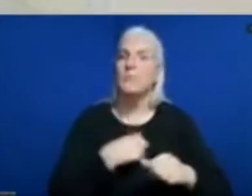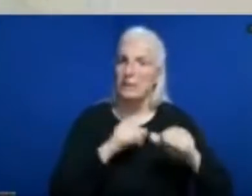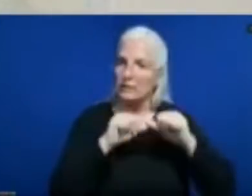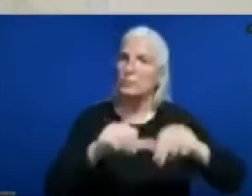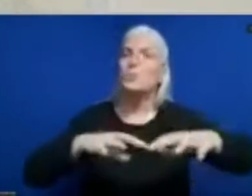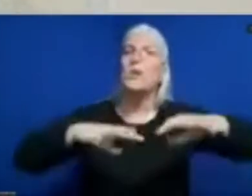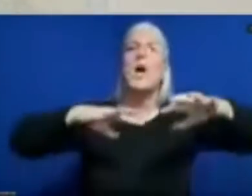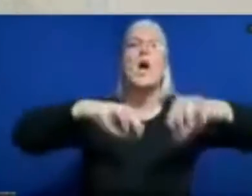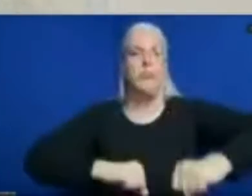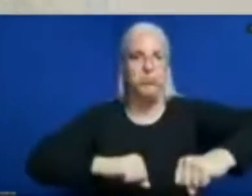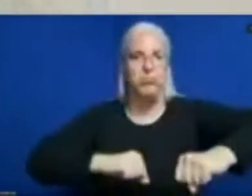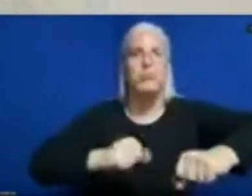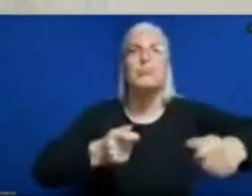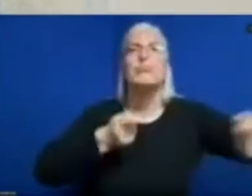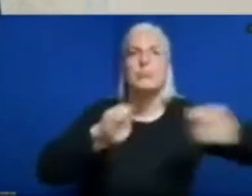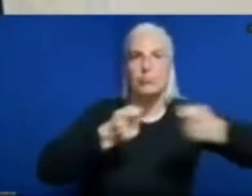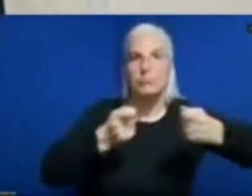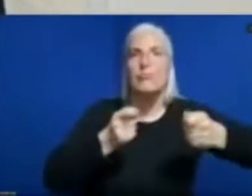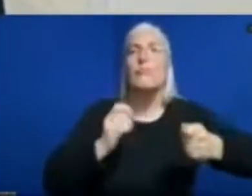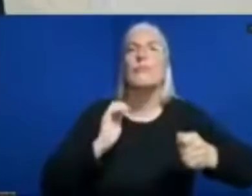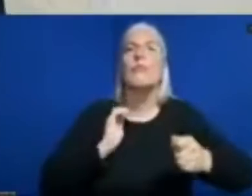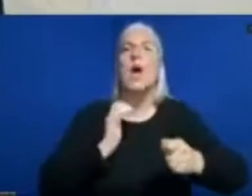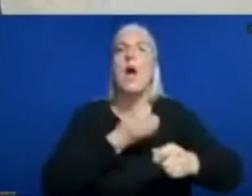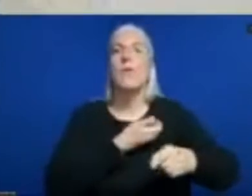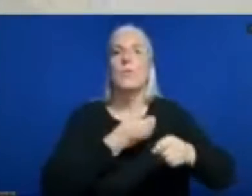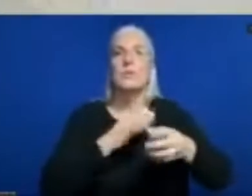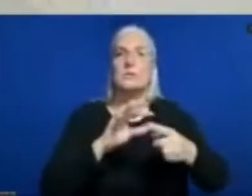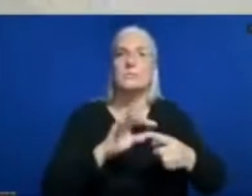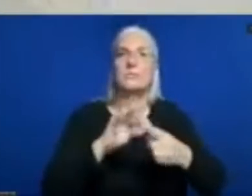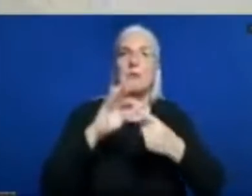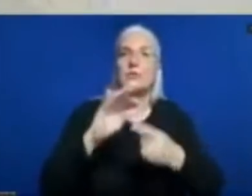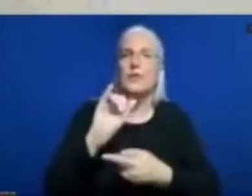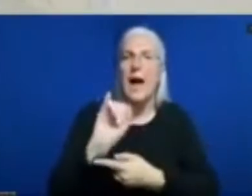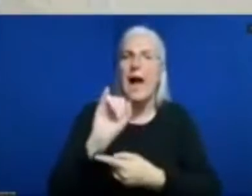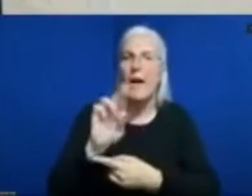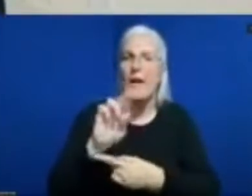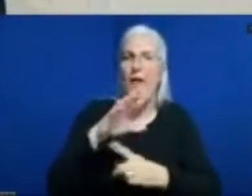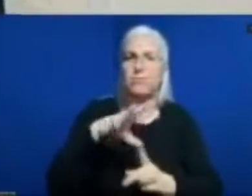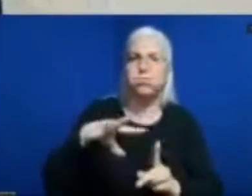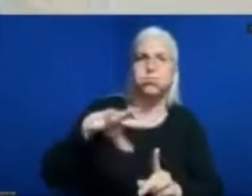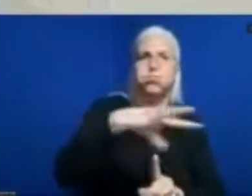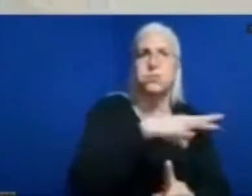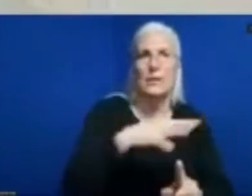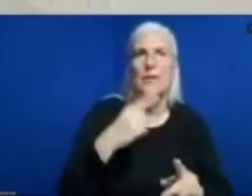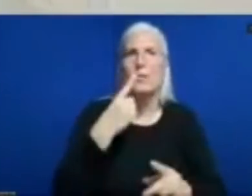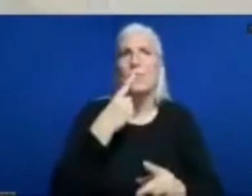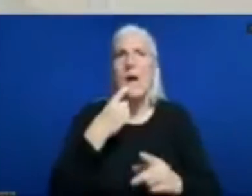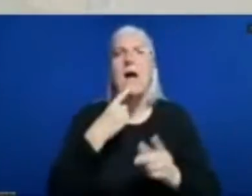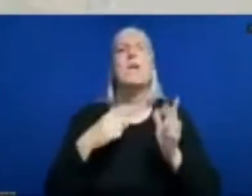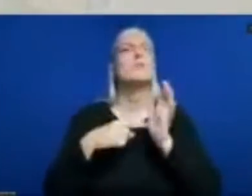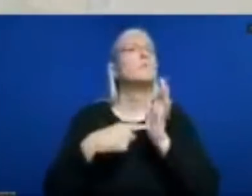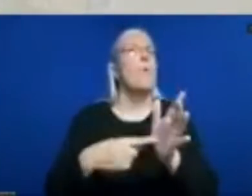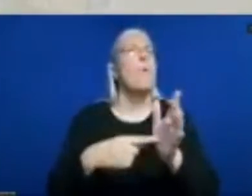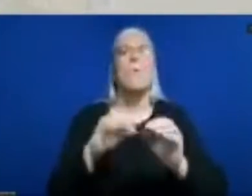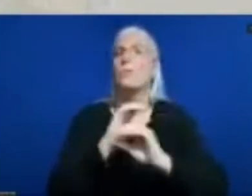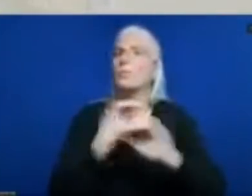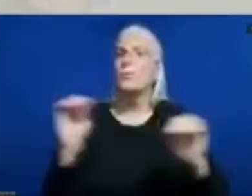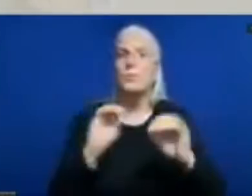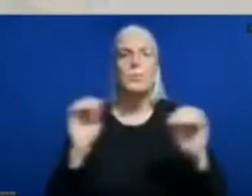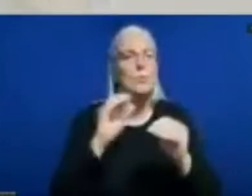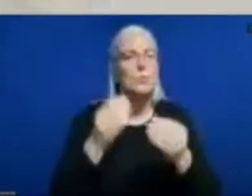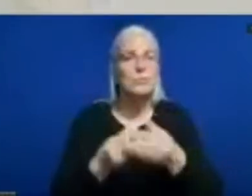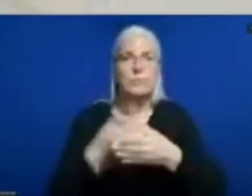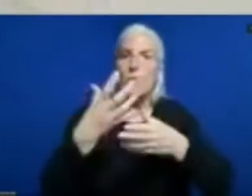not showing any major heat in there, just some interior pockets of smoldering and continued heavy fuels burning out as expected. And that's